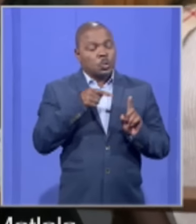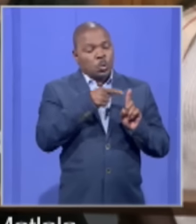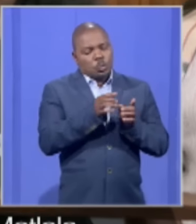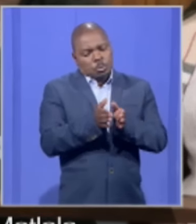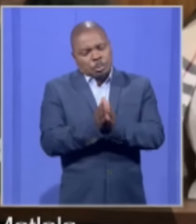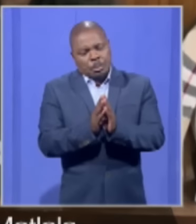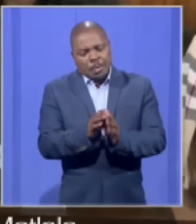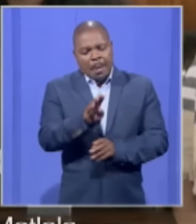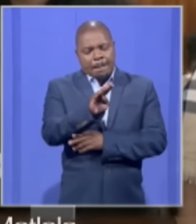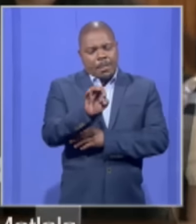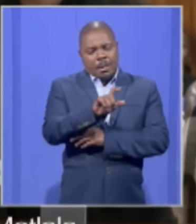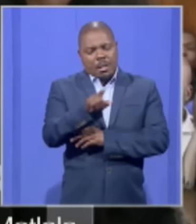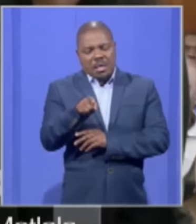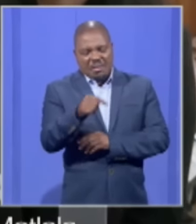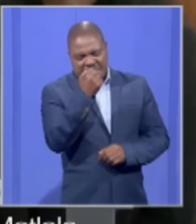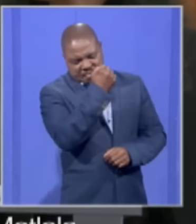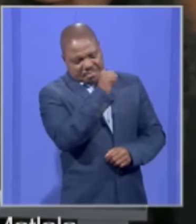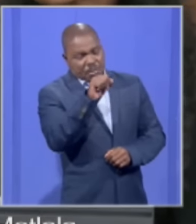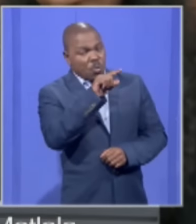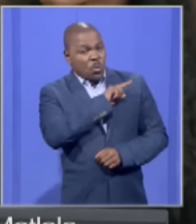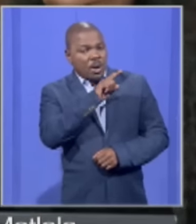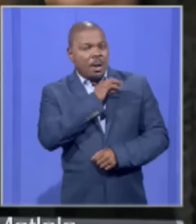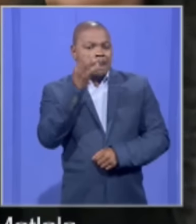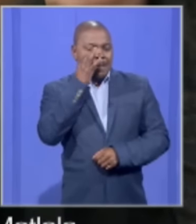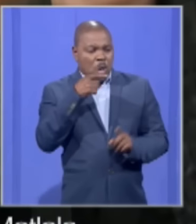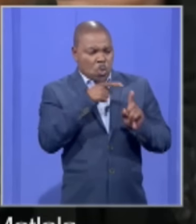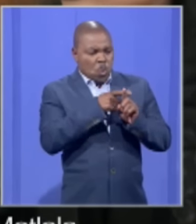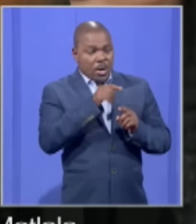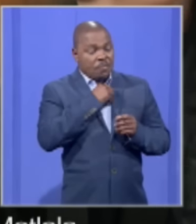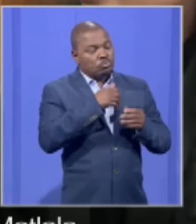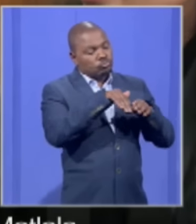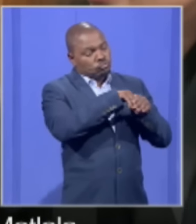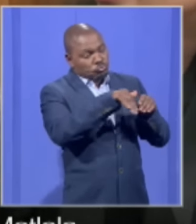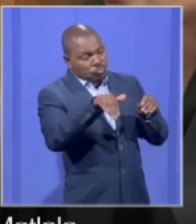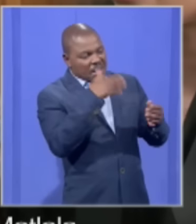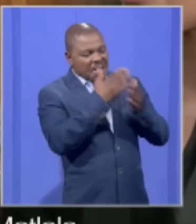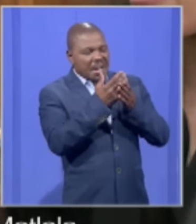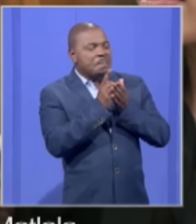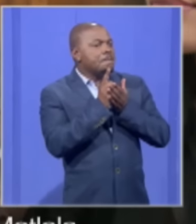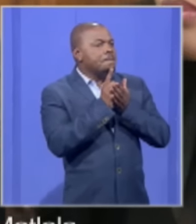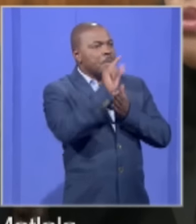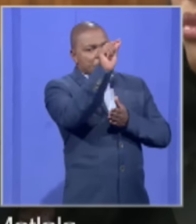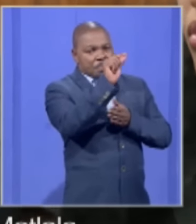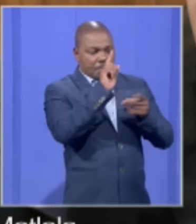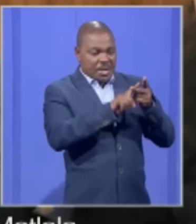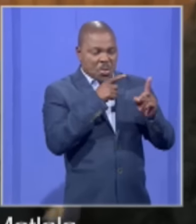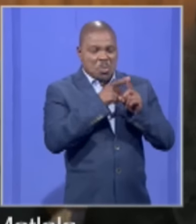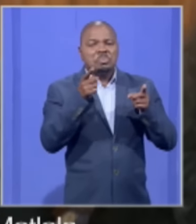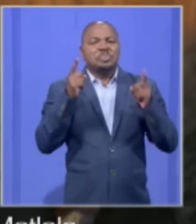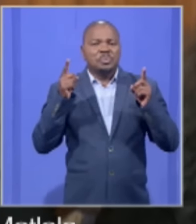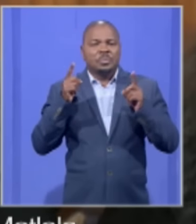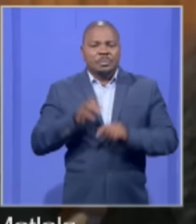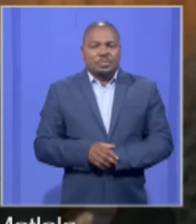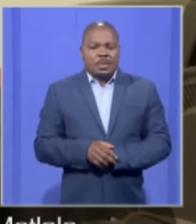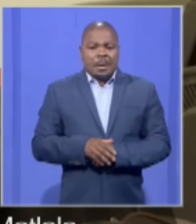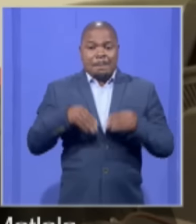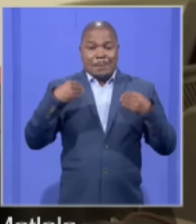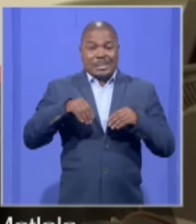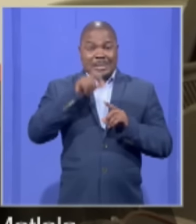ka kopo ya beili ka ere a ka nna tshaba mo nageng le gore o kotsi mo setšhabeng. Jaanong rakgwebo